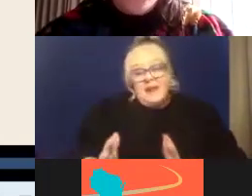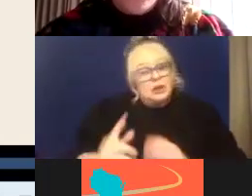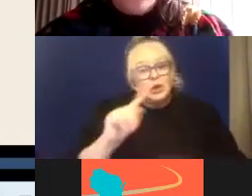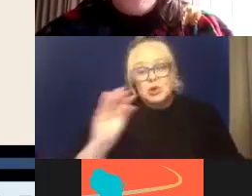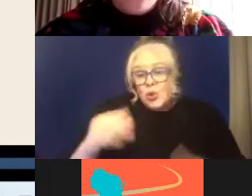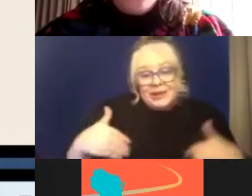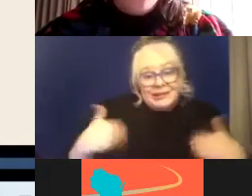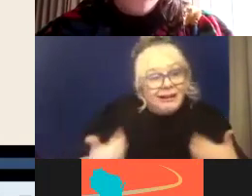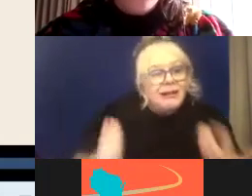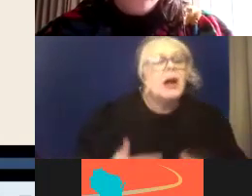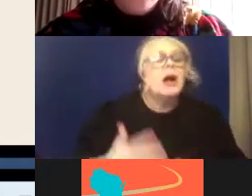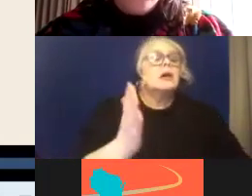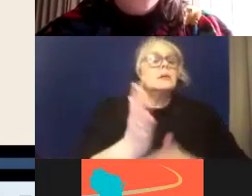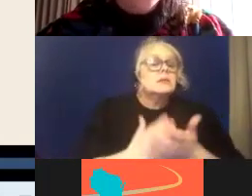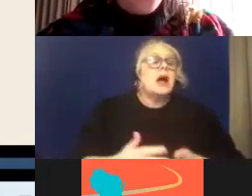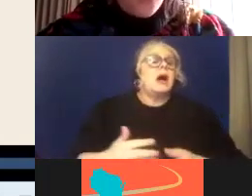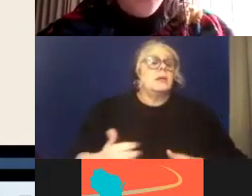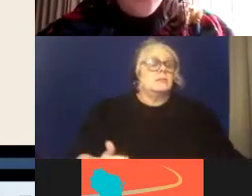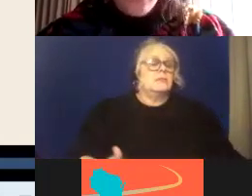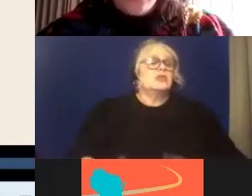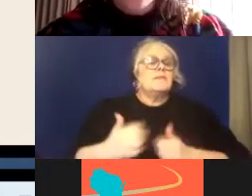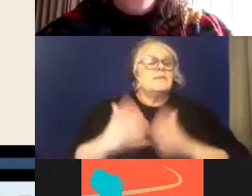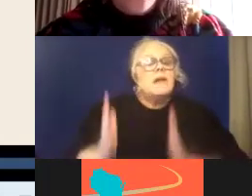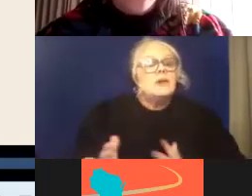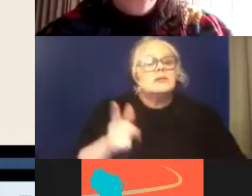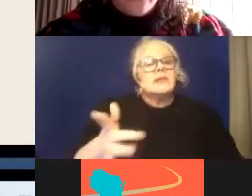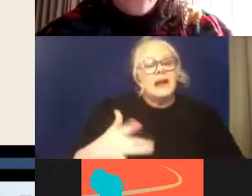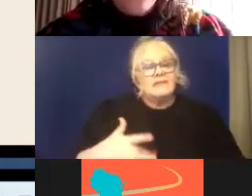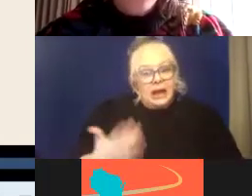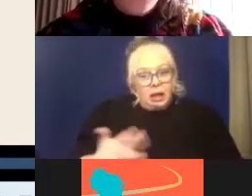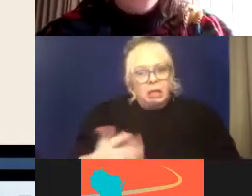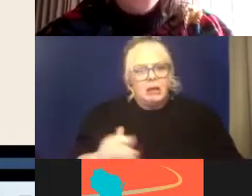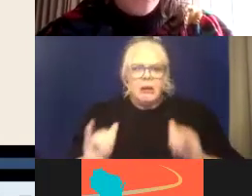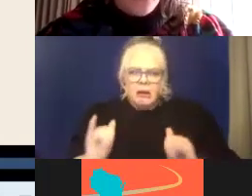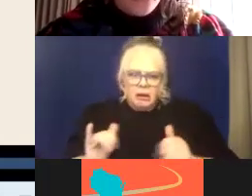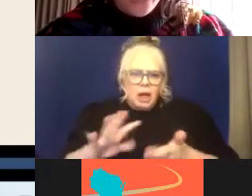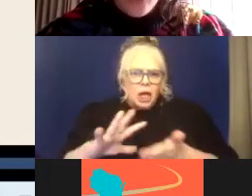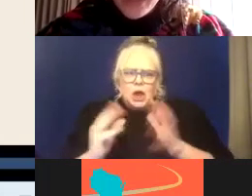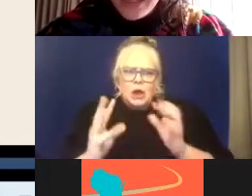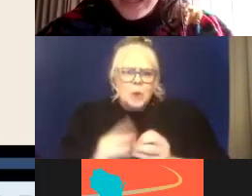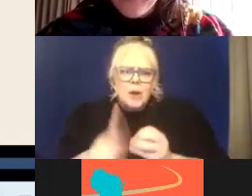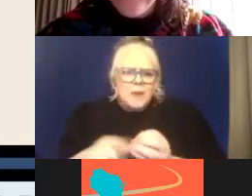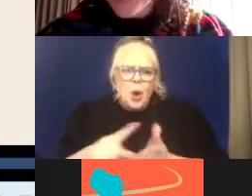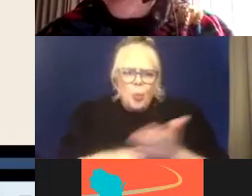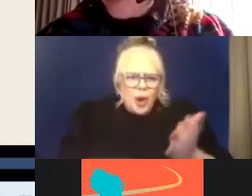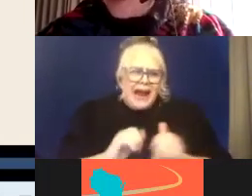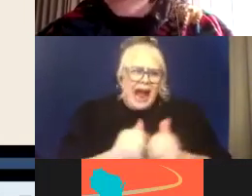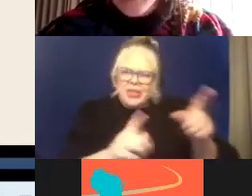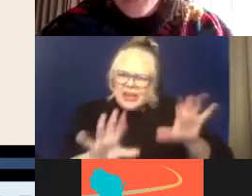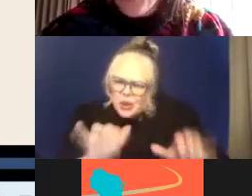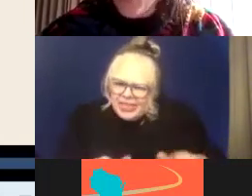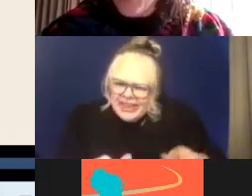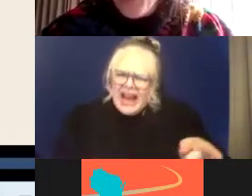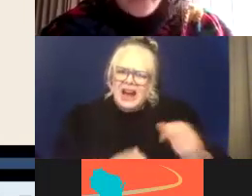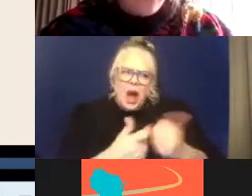the images may help them feel a sense of control and support their healing. Others may find it re-traumatizing, and